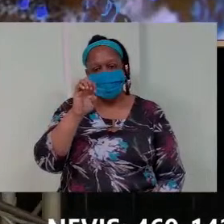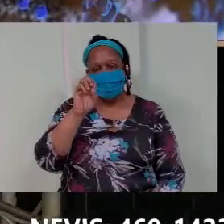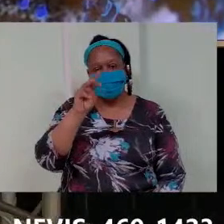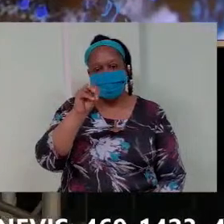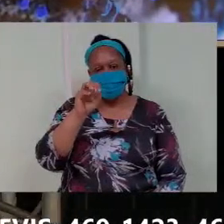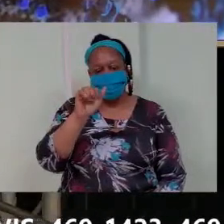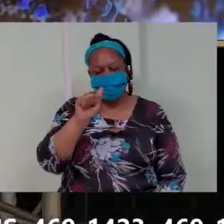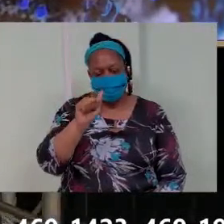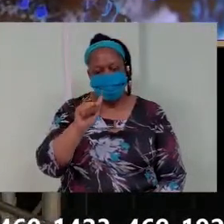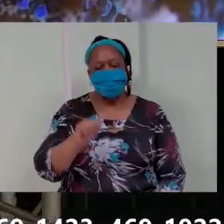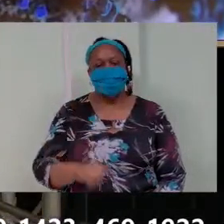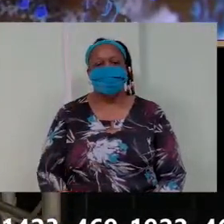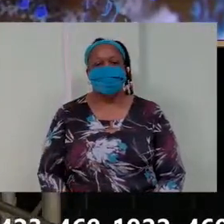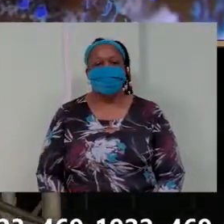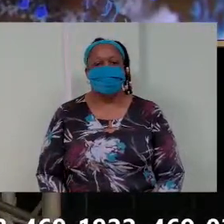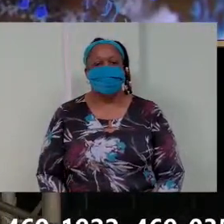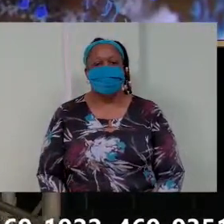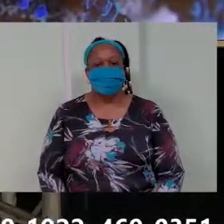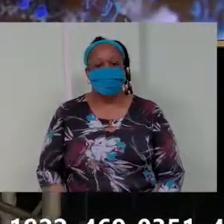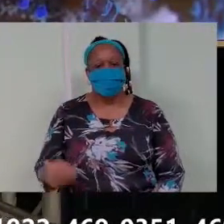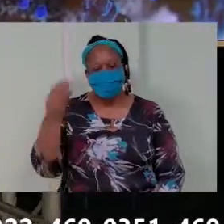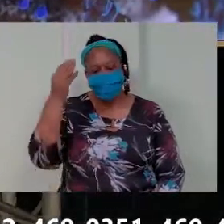further ado, I would invite